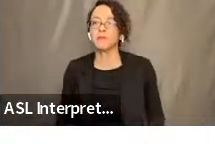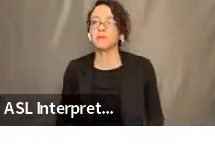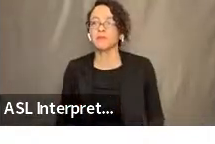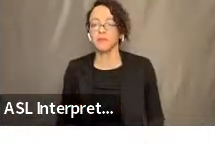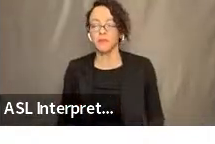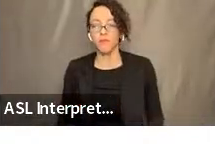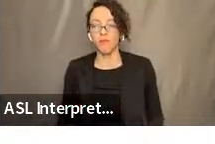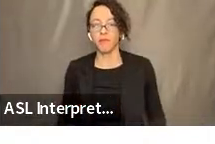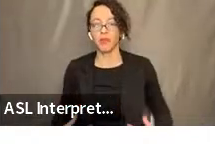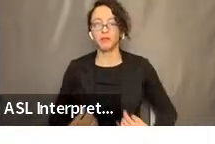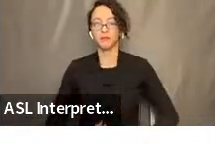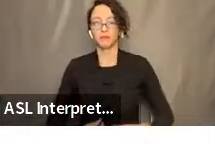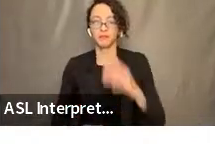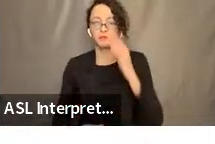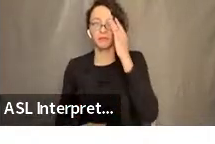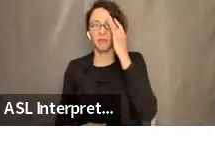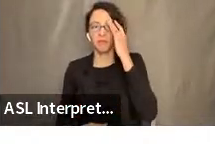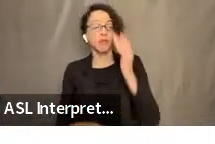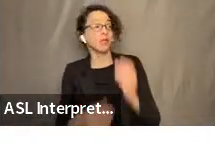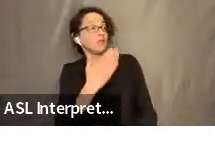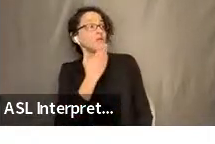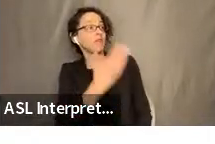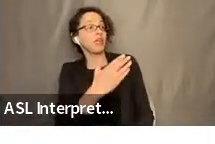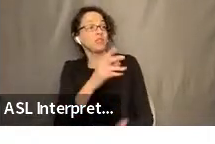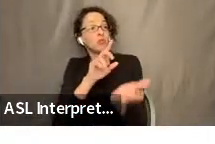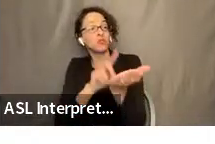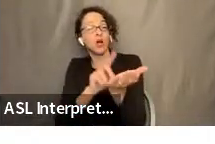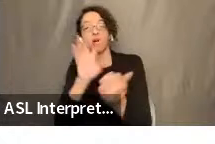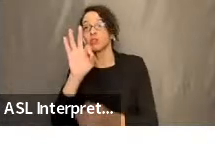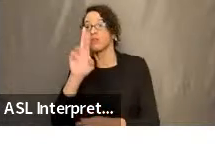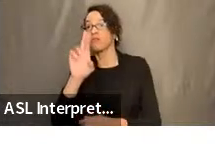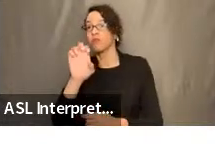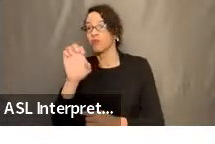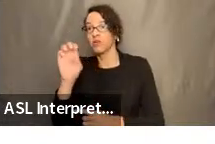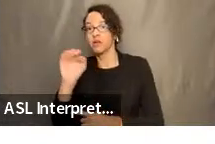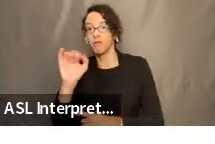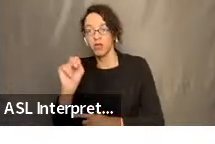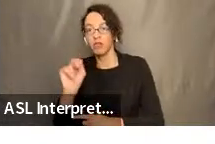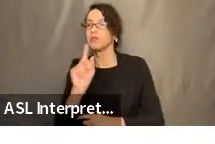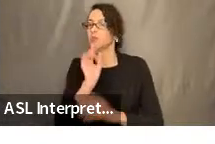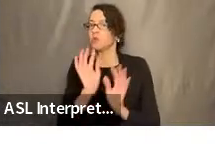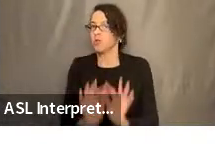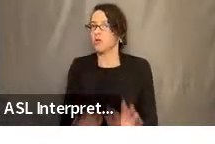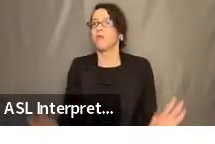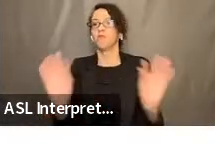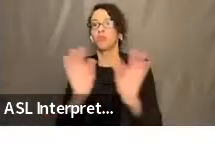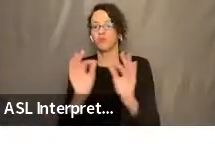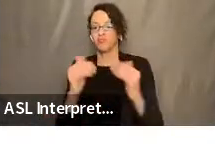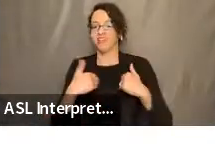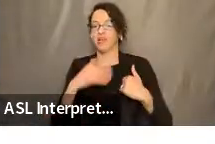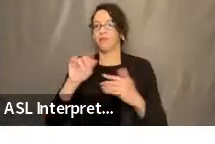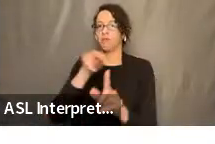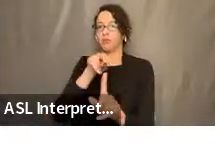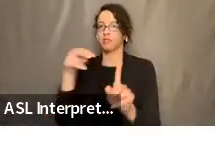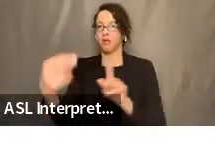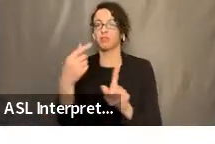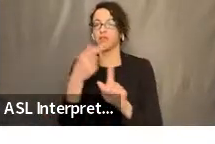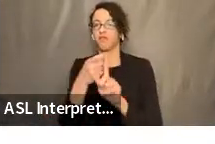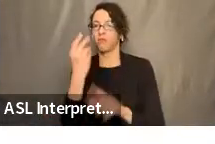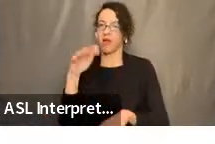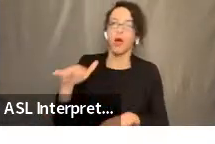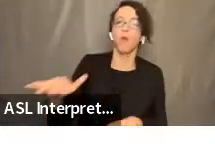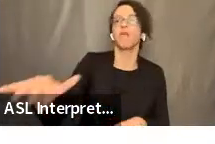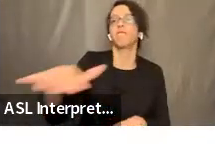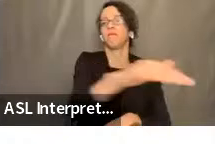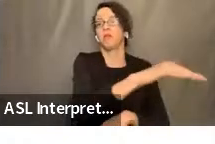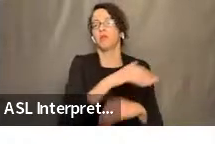Thank you, Dr. Freeman. It's really important to have that perspective from the field. And like I said, you're in a very